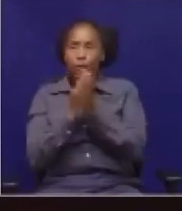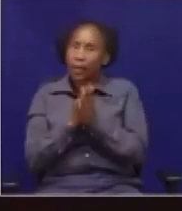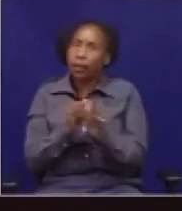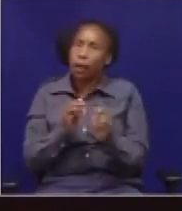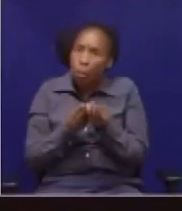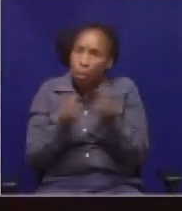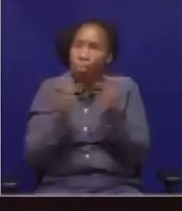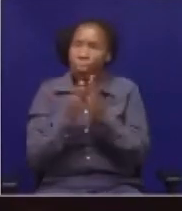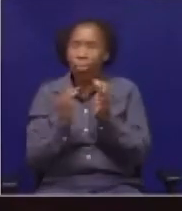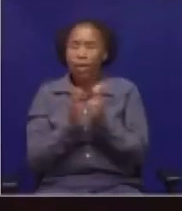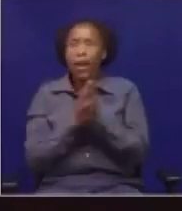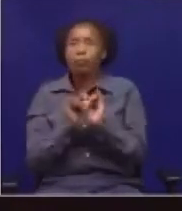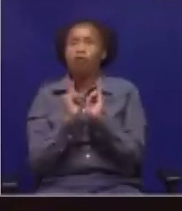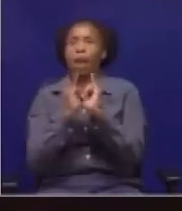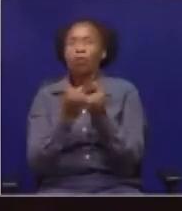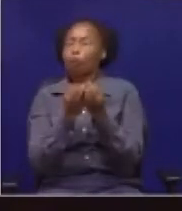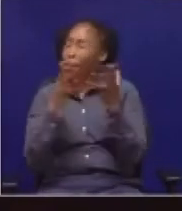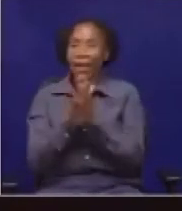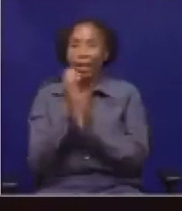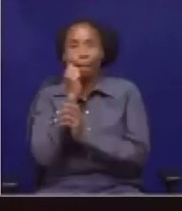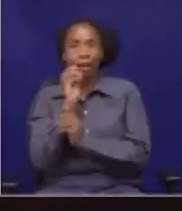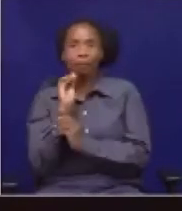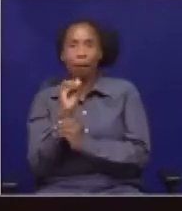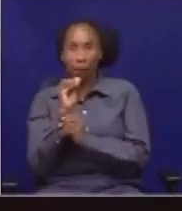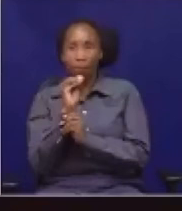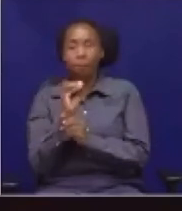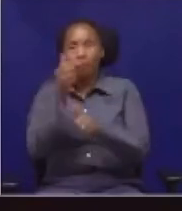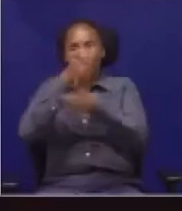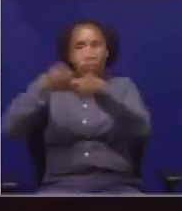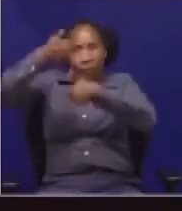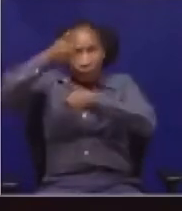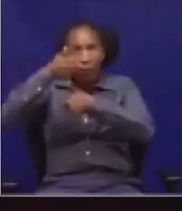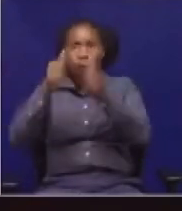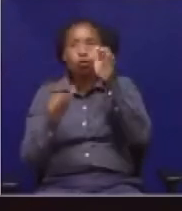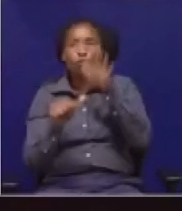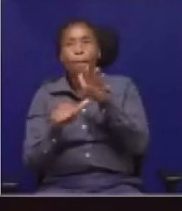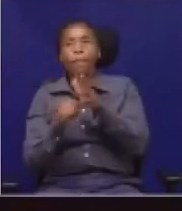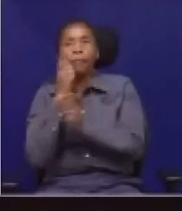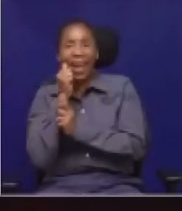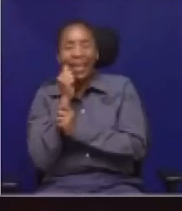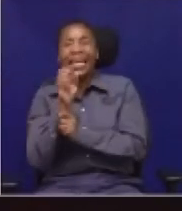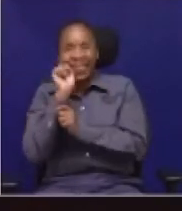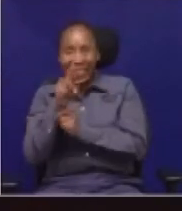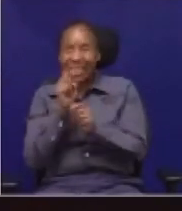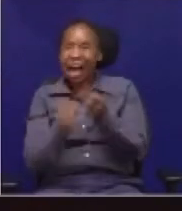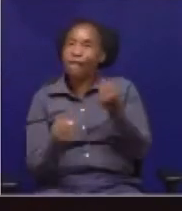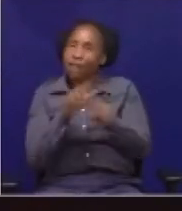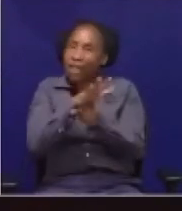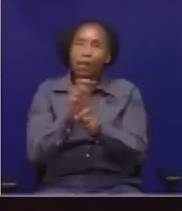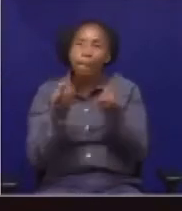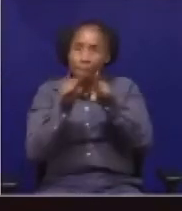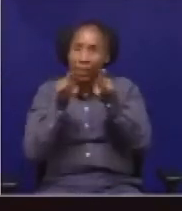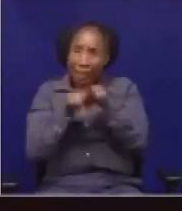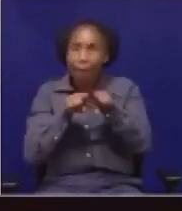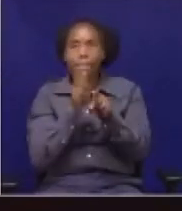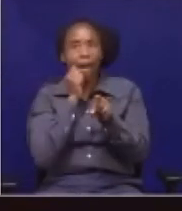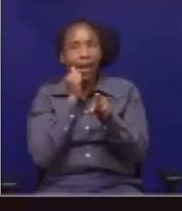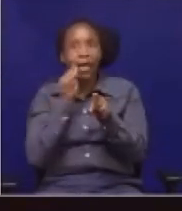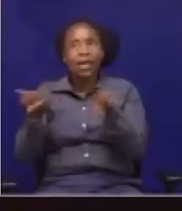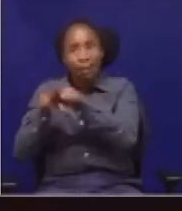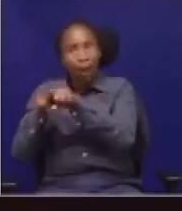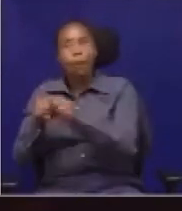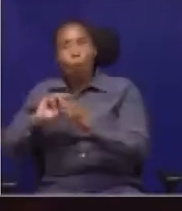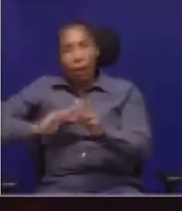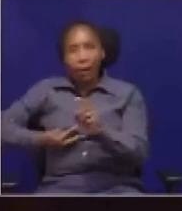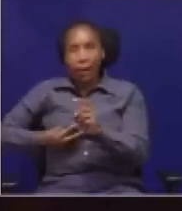through. The patriarchy affects men just as much as women, and we must speak out about it more. It is men